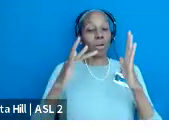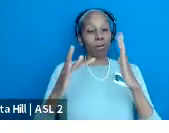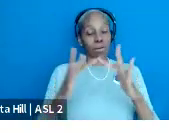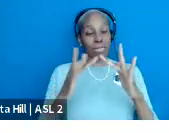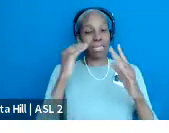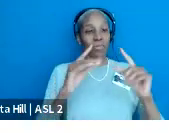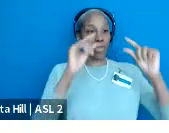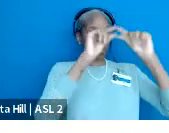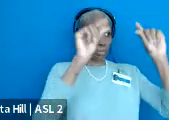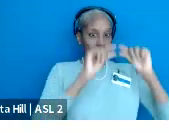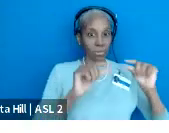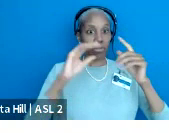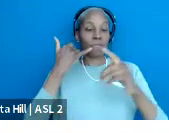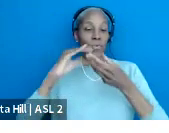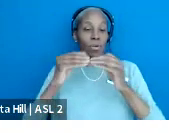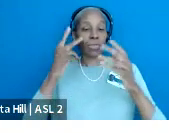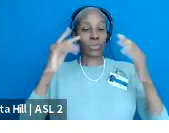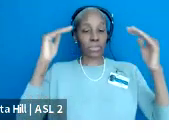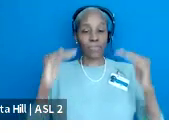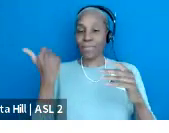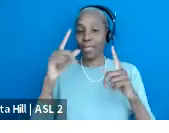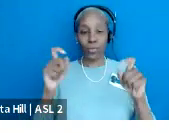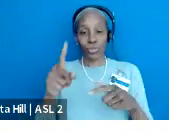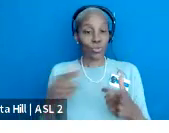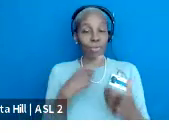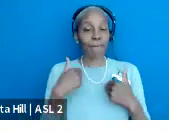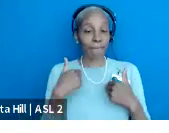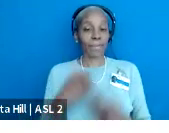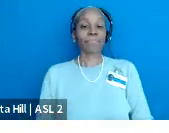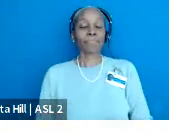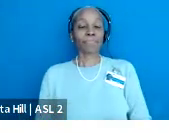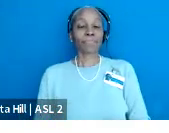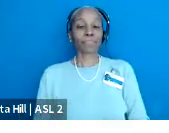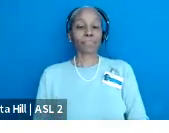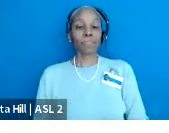is present on the slide with any questions you may have.